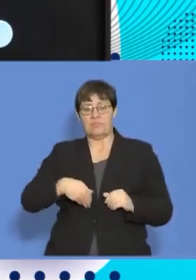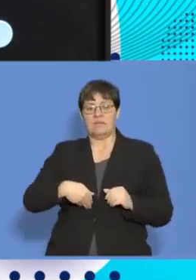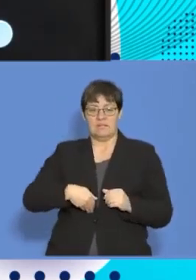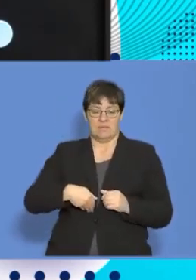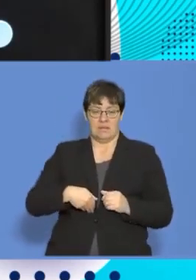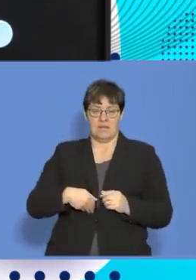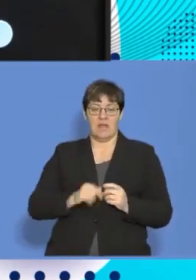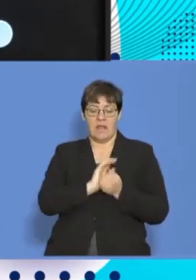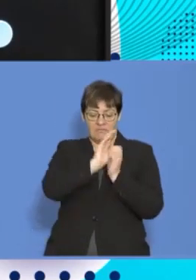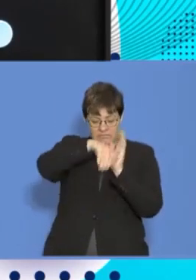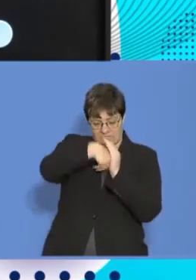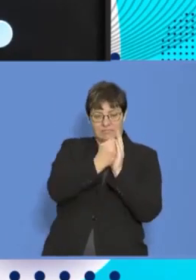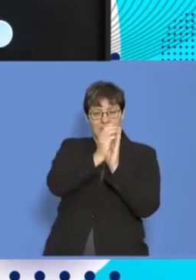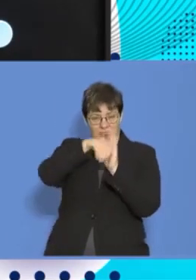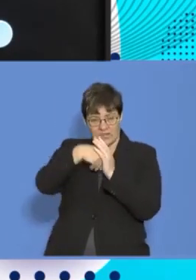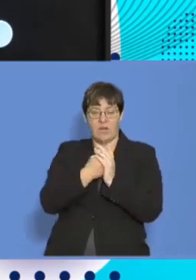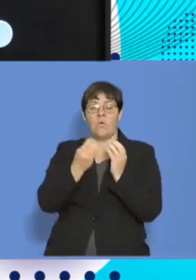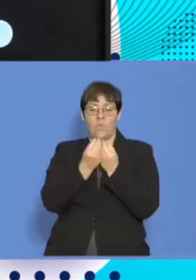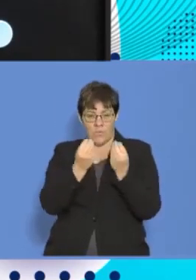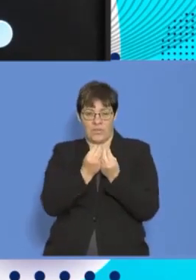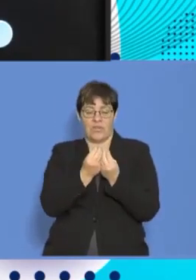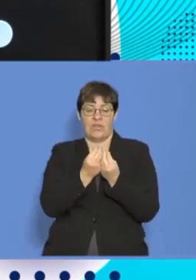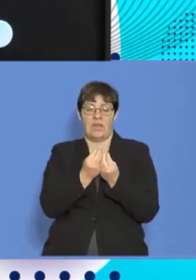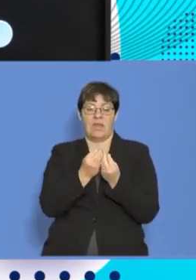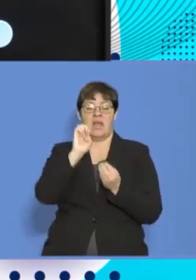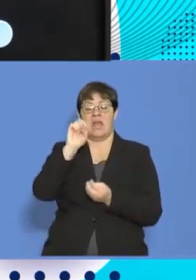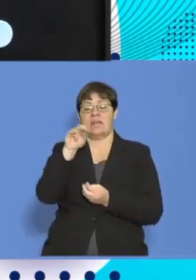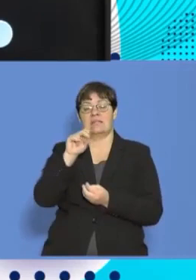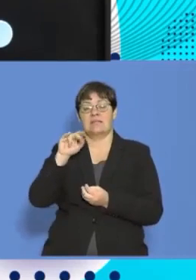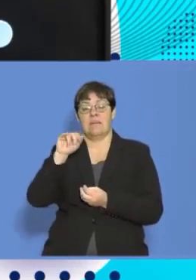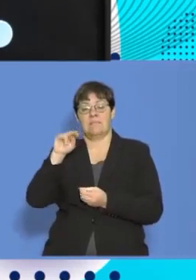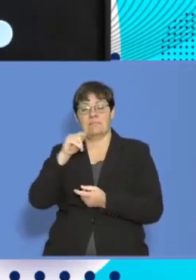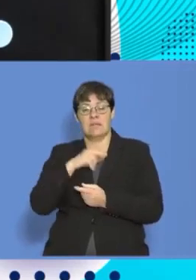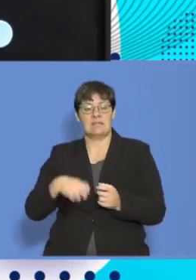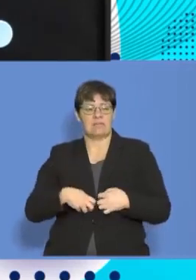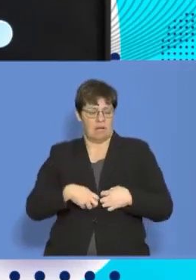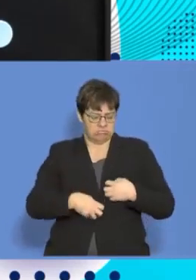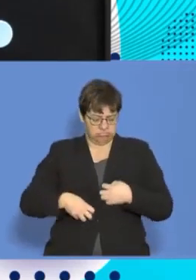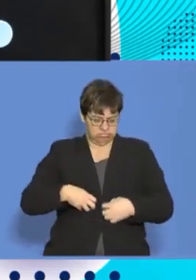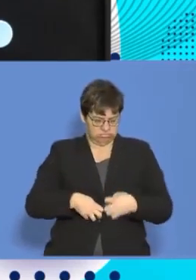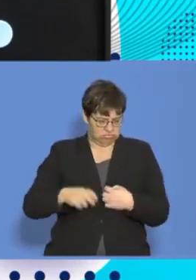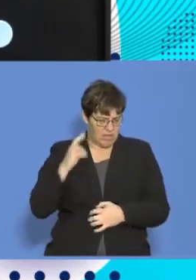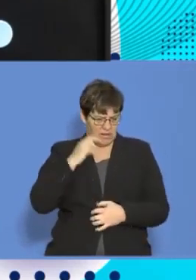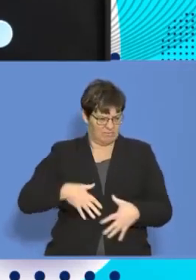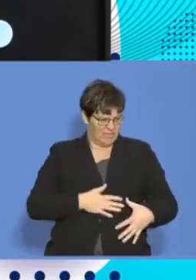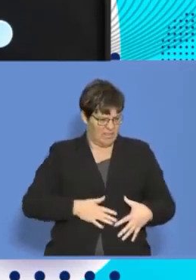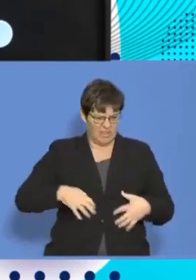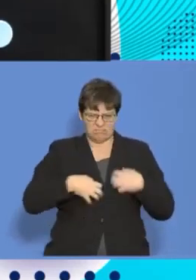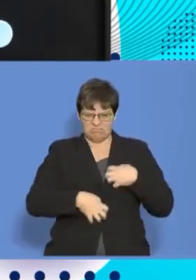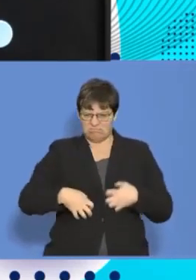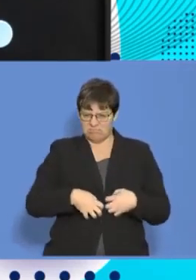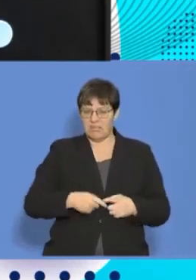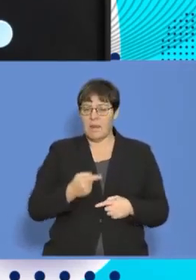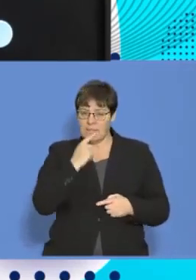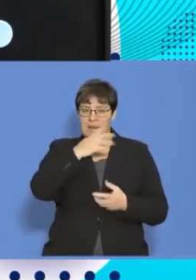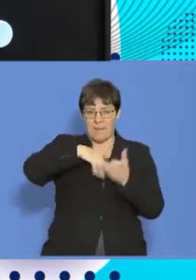there's also the churning of food with enzymes, and that churning you often see sometimes, and you hear your stomach grumble, and that's the mixing of the